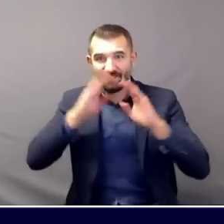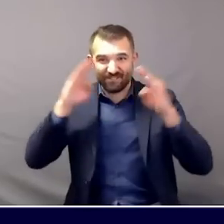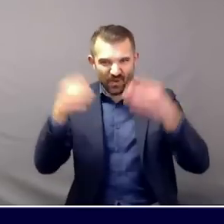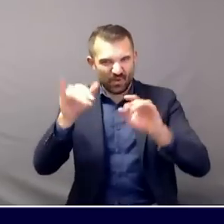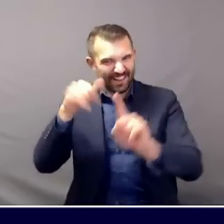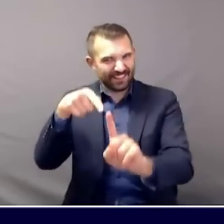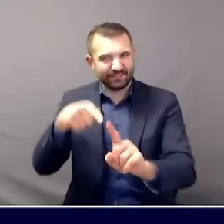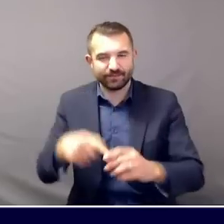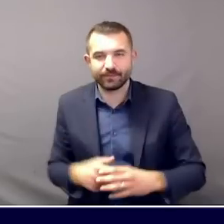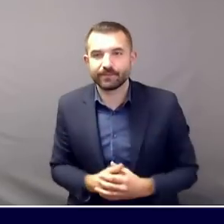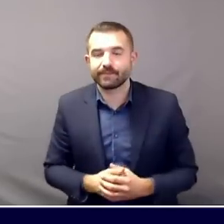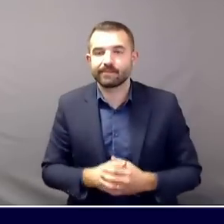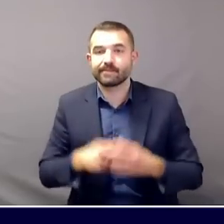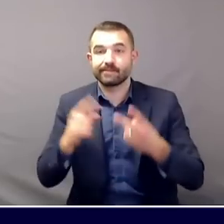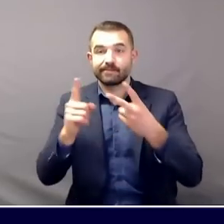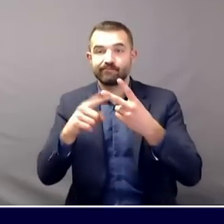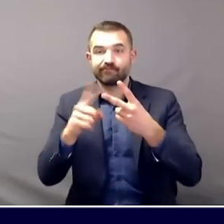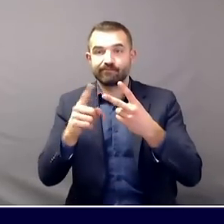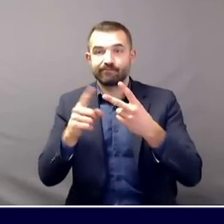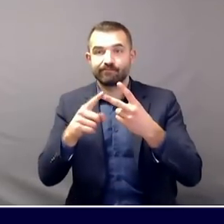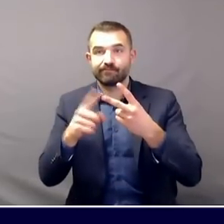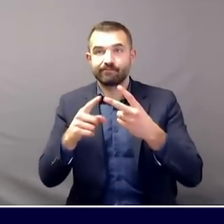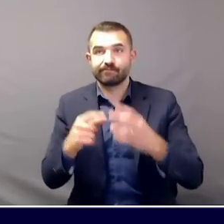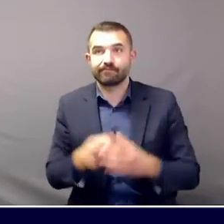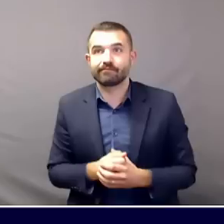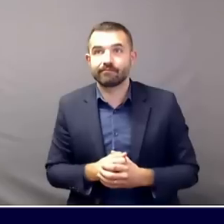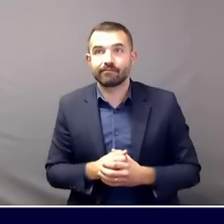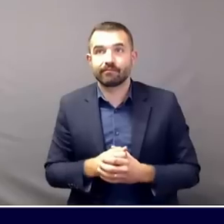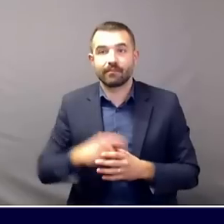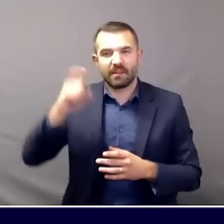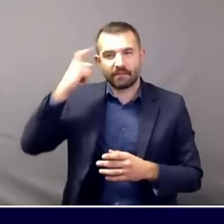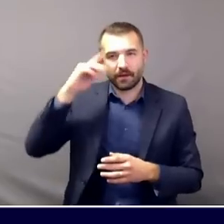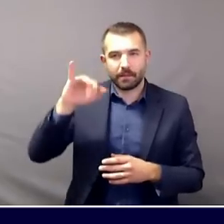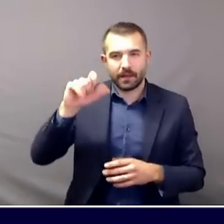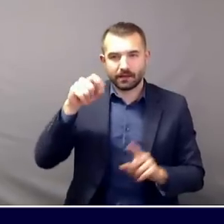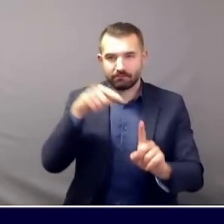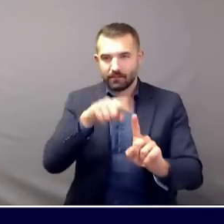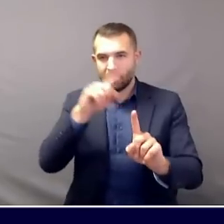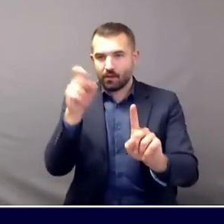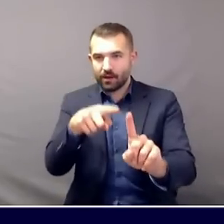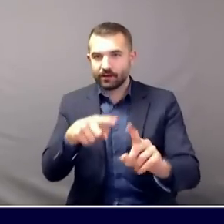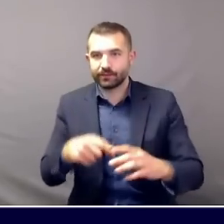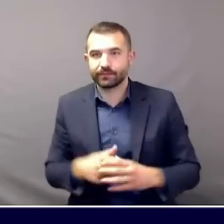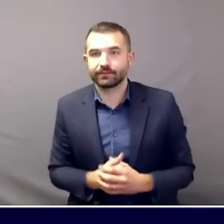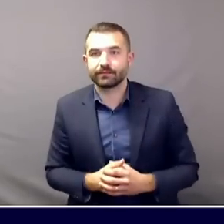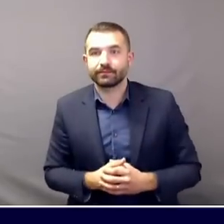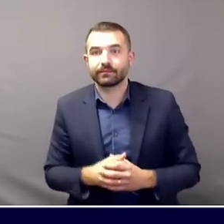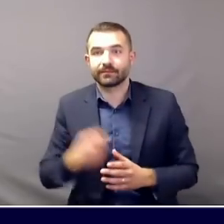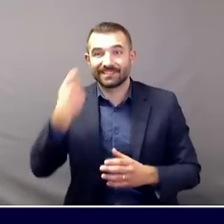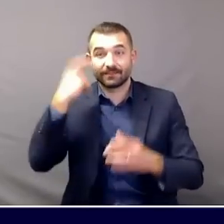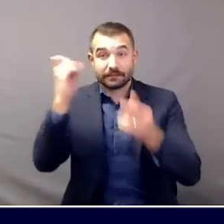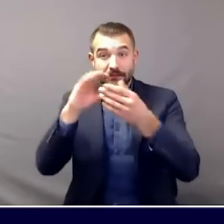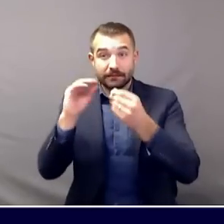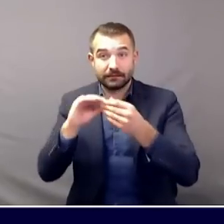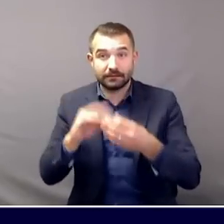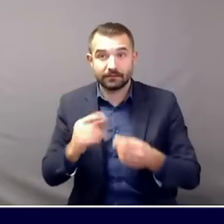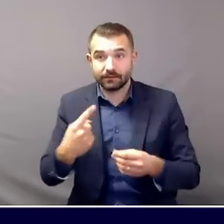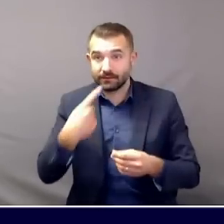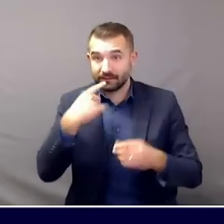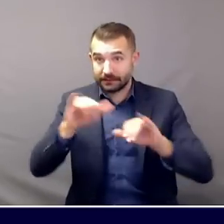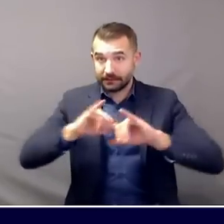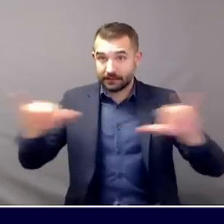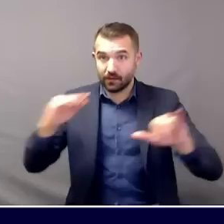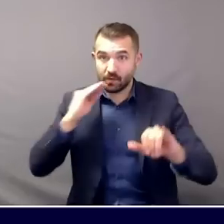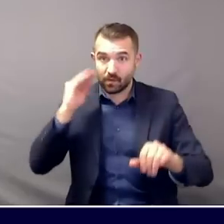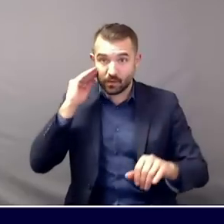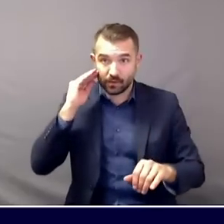is probably for Governor Mills. In the absence, you just said that you're not thinking of going back to the lockdown.